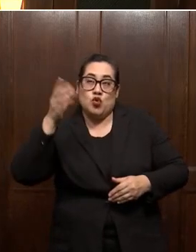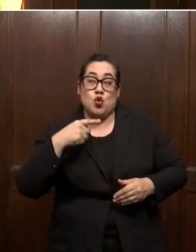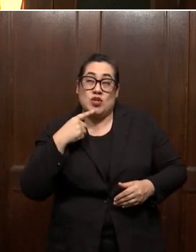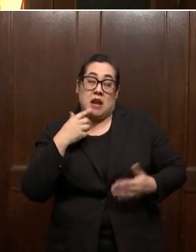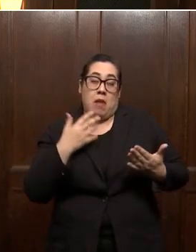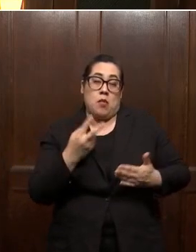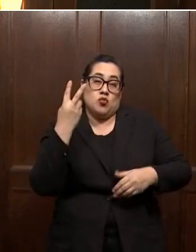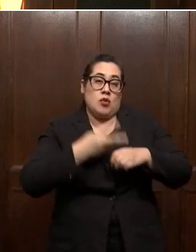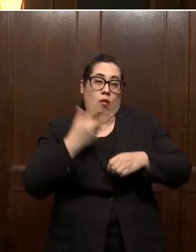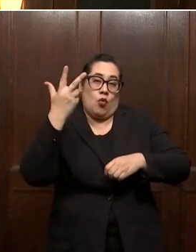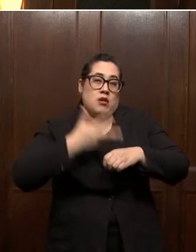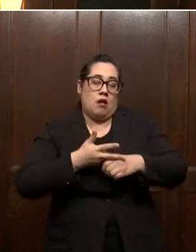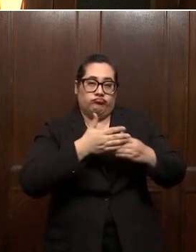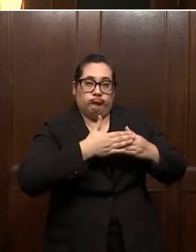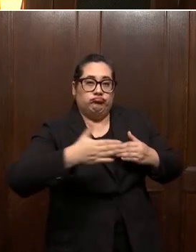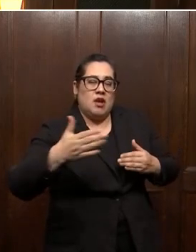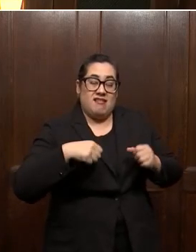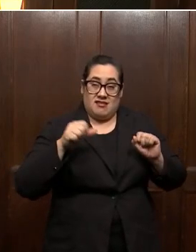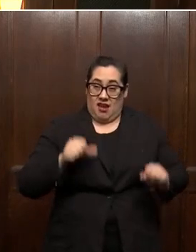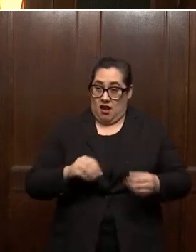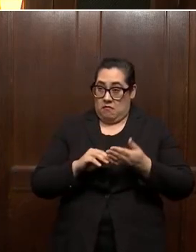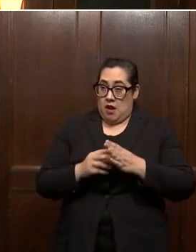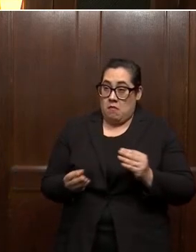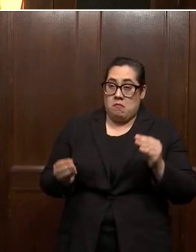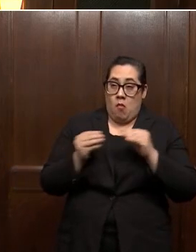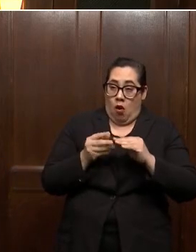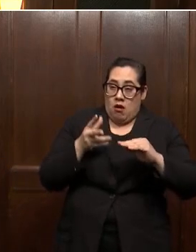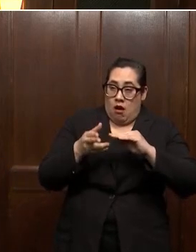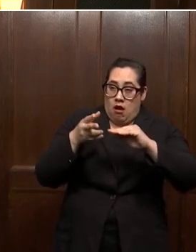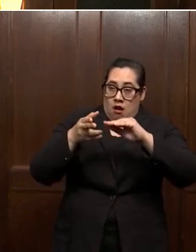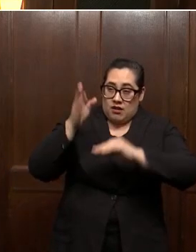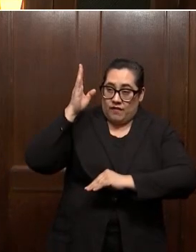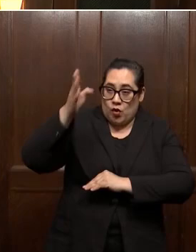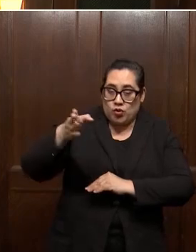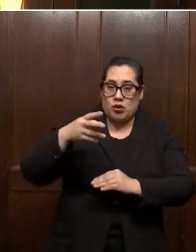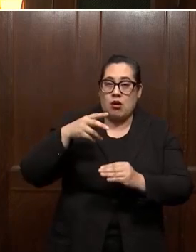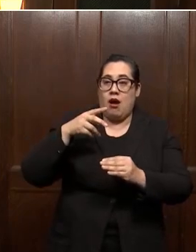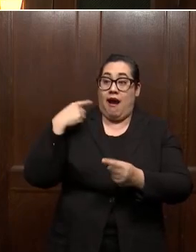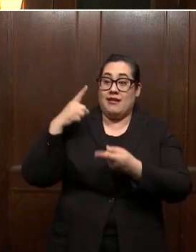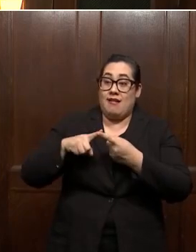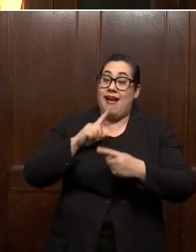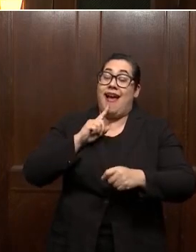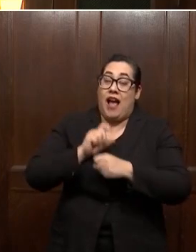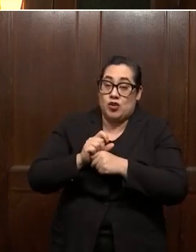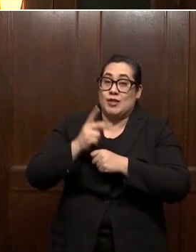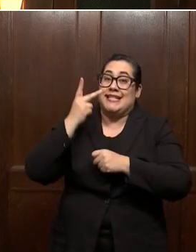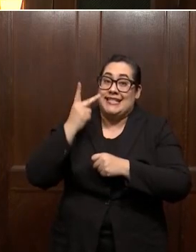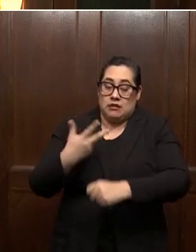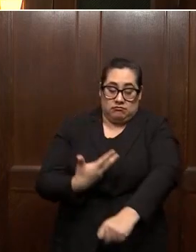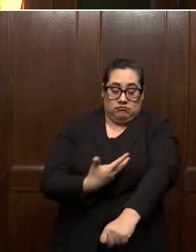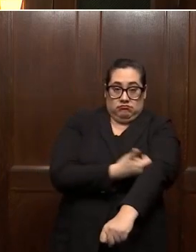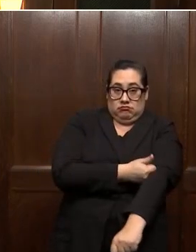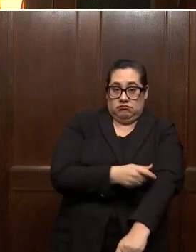two or even three, can there be more furlough cuts in the future until we actually see a vaccine?